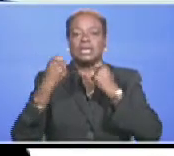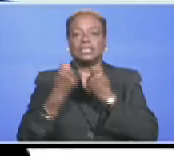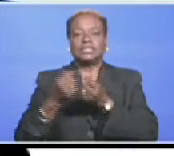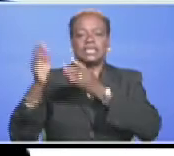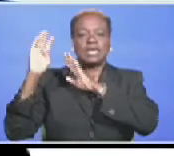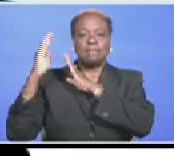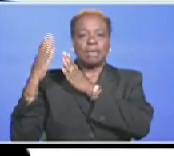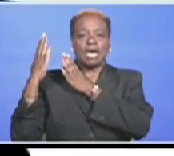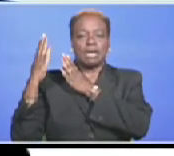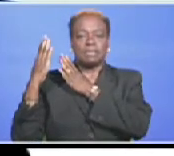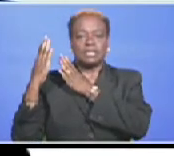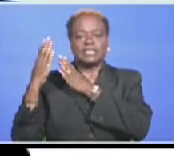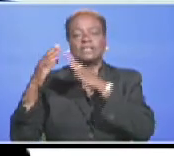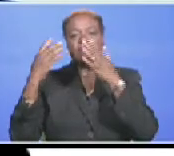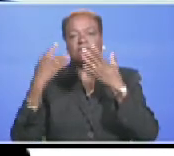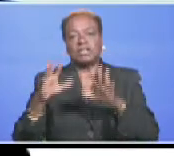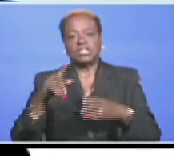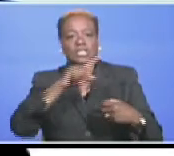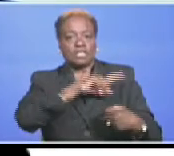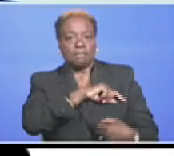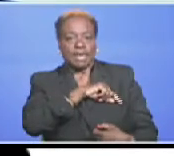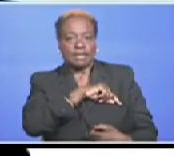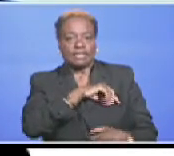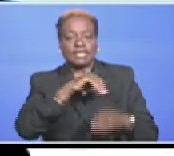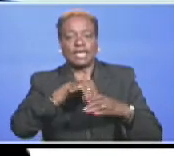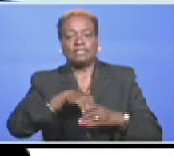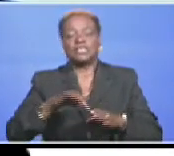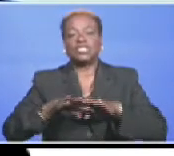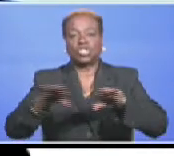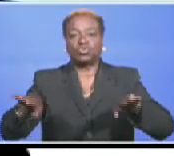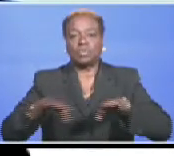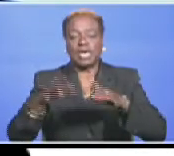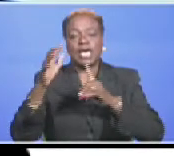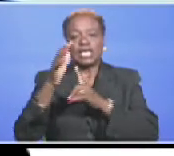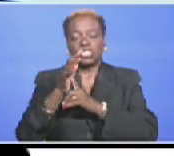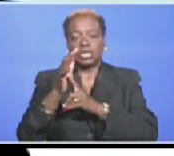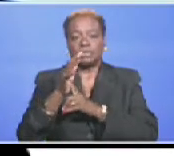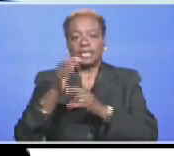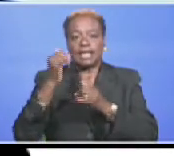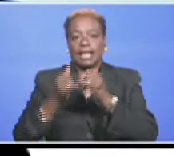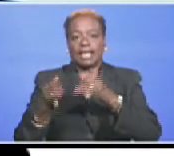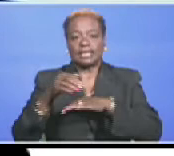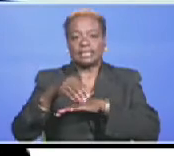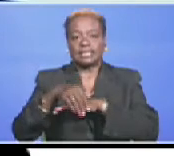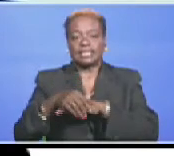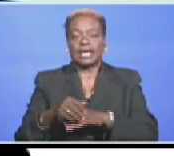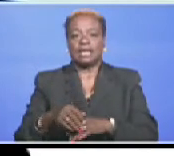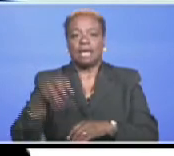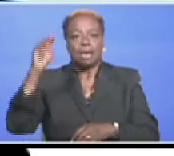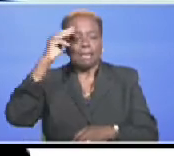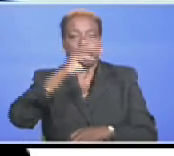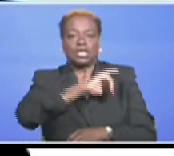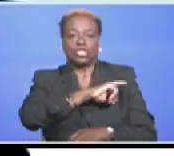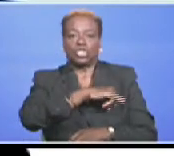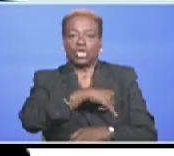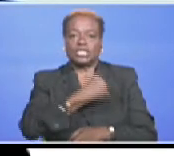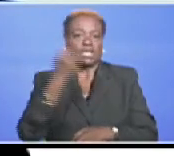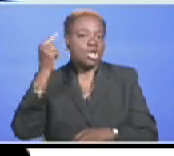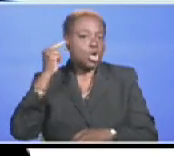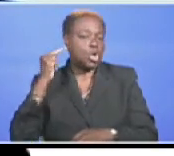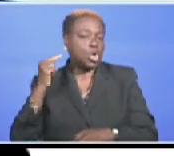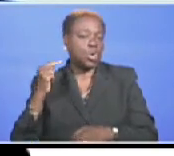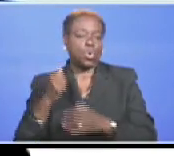up the medals at the CANCUN Swimming Championships in last night's session. Marvin Johnson striking gold in the 11-12 boys